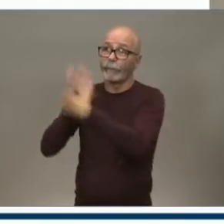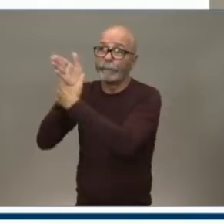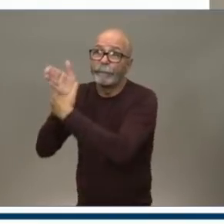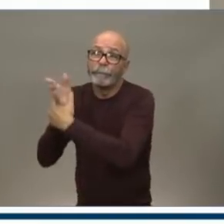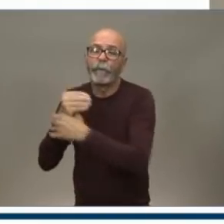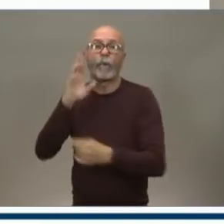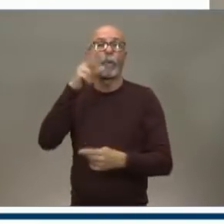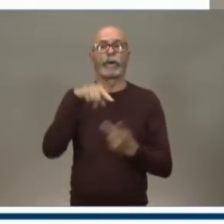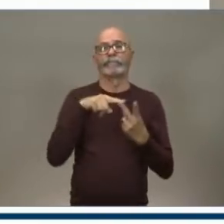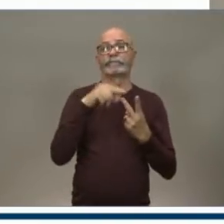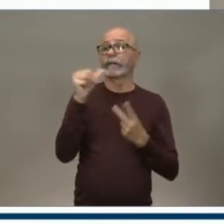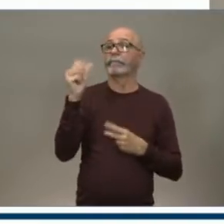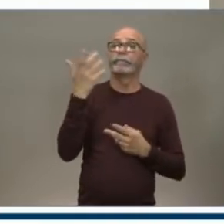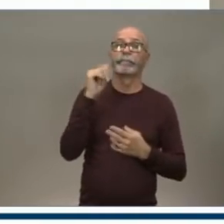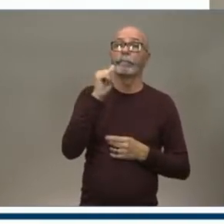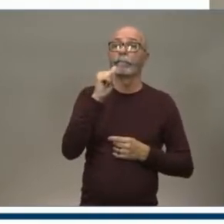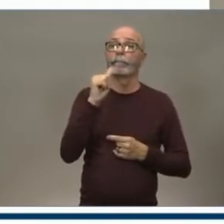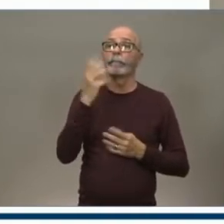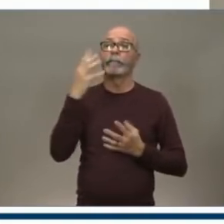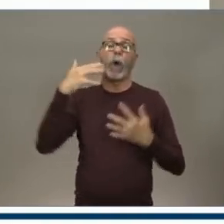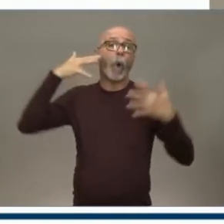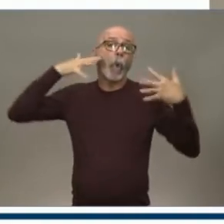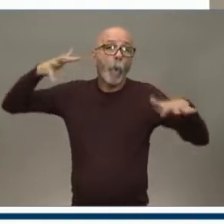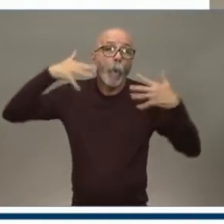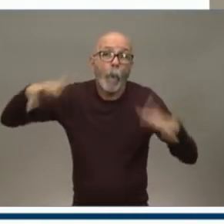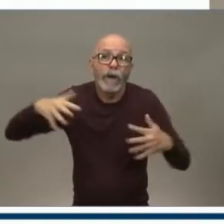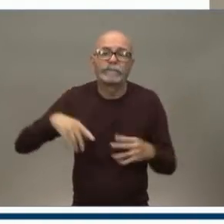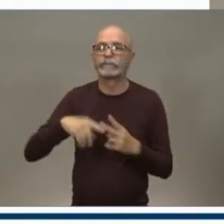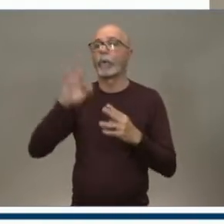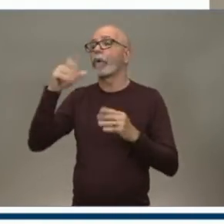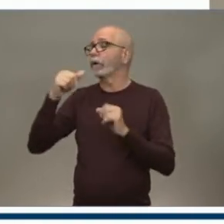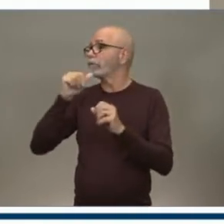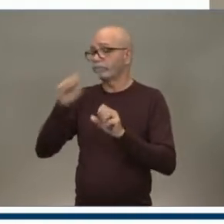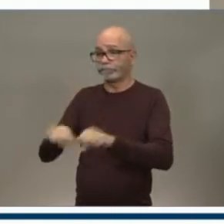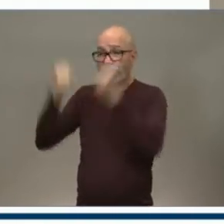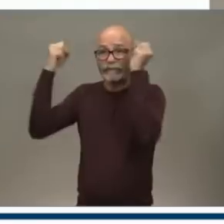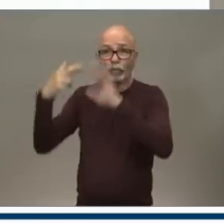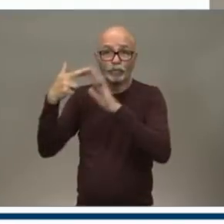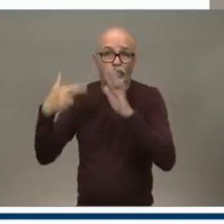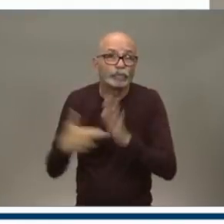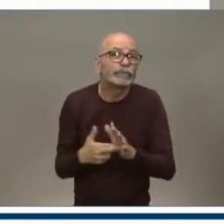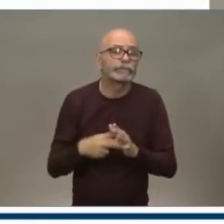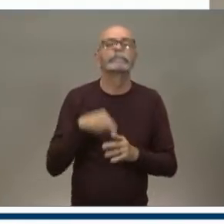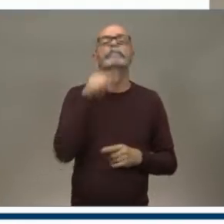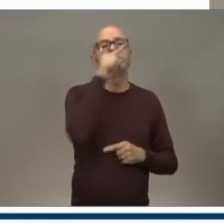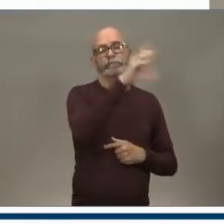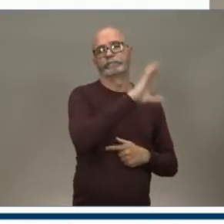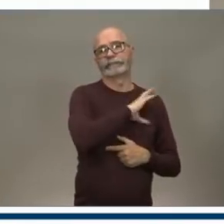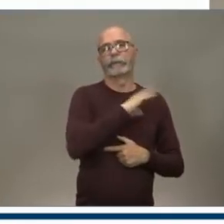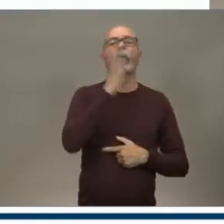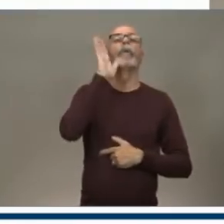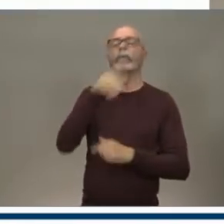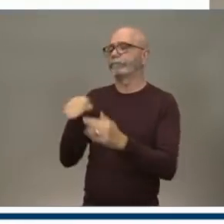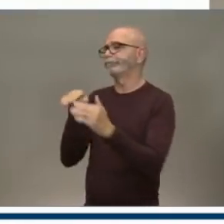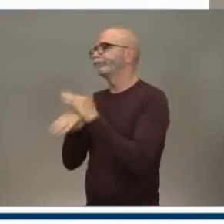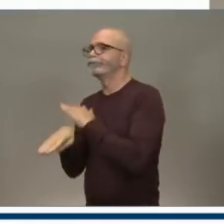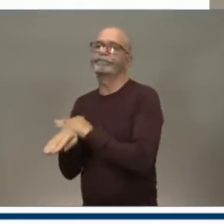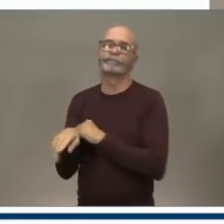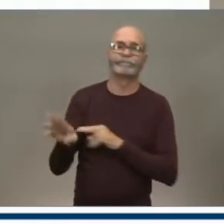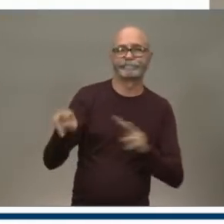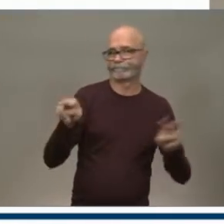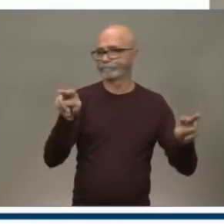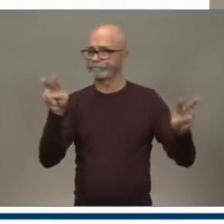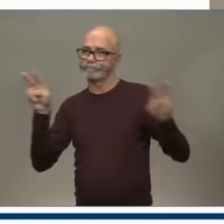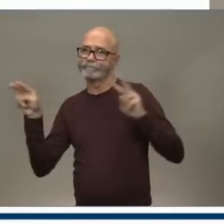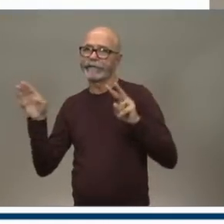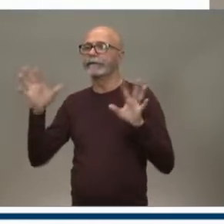other ways people are gathering, people aren't following the rules. Ultimately, it's the local police that need to be involved as well. And we have ongoing discussions, and I will